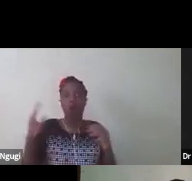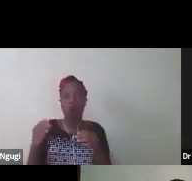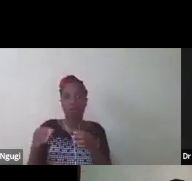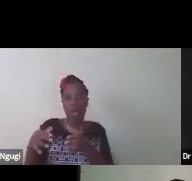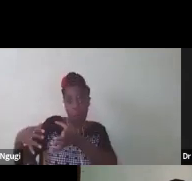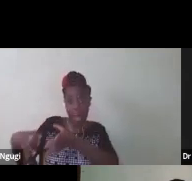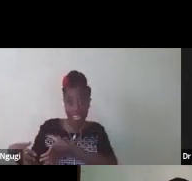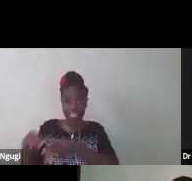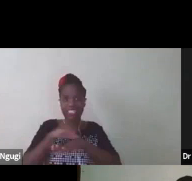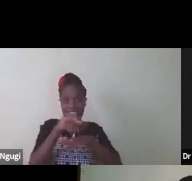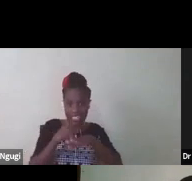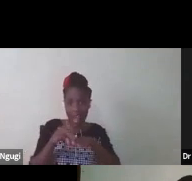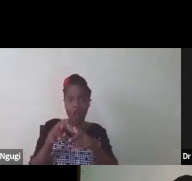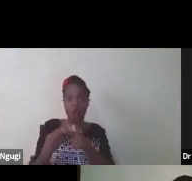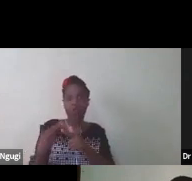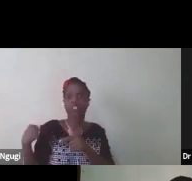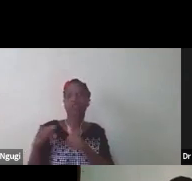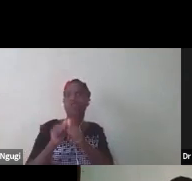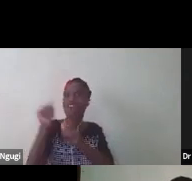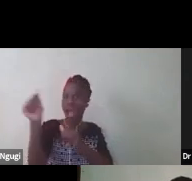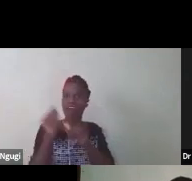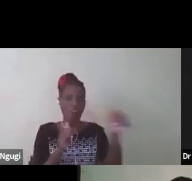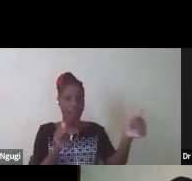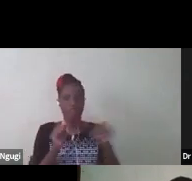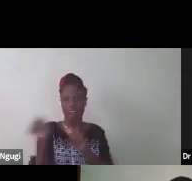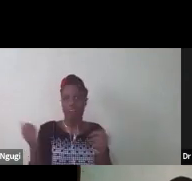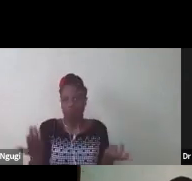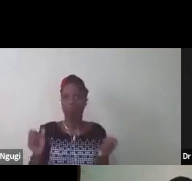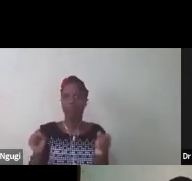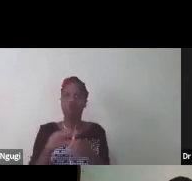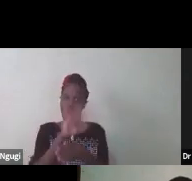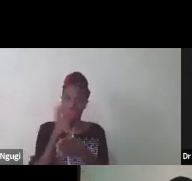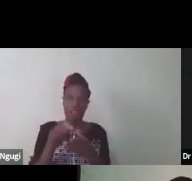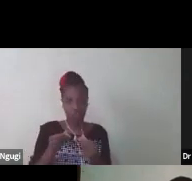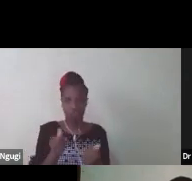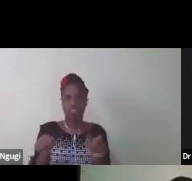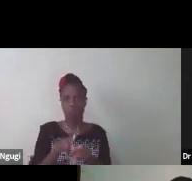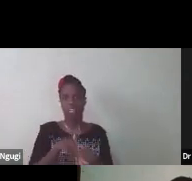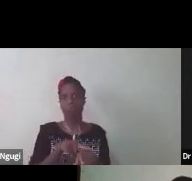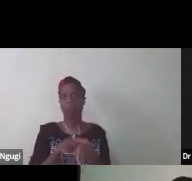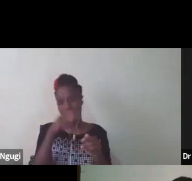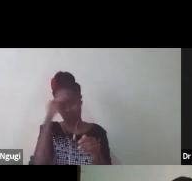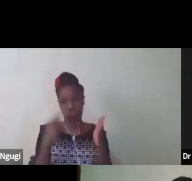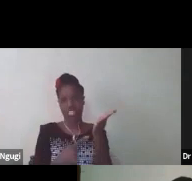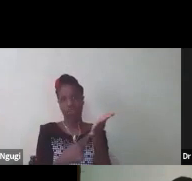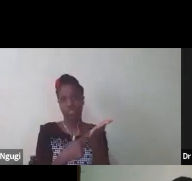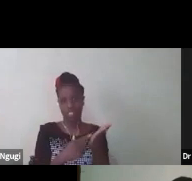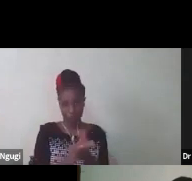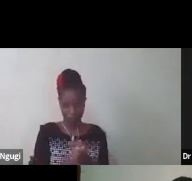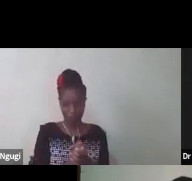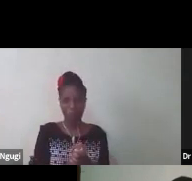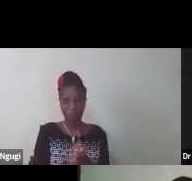apart. Okay, this question I think would suit Dr. Baingana. Dr. Baingana, This